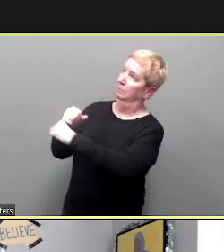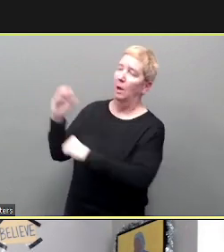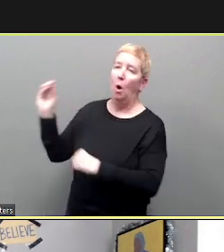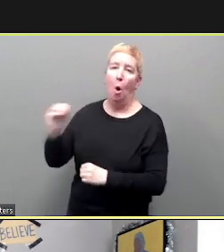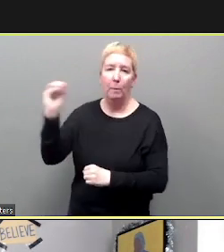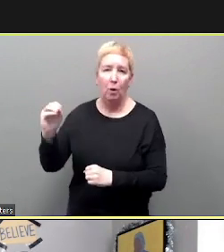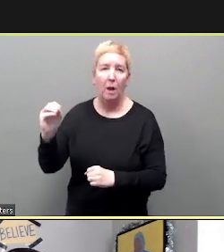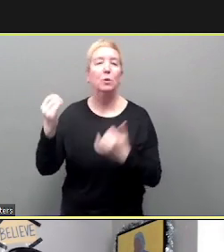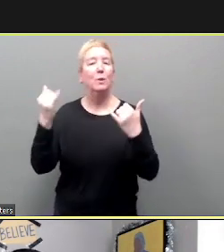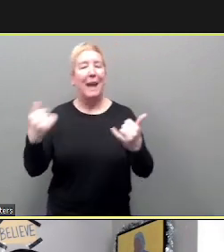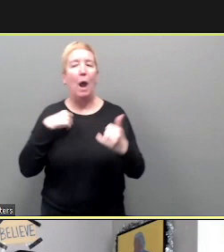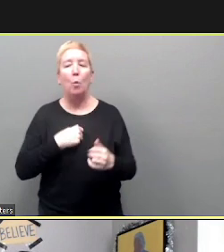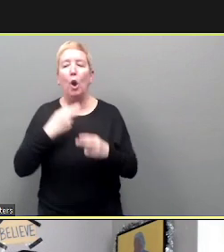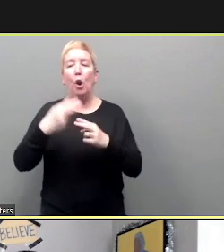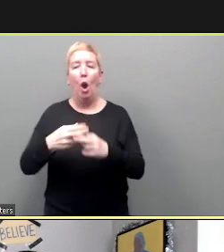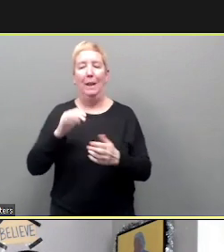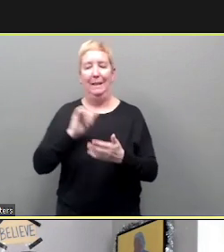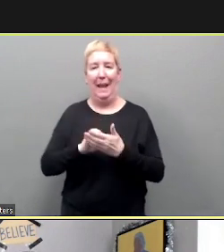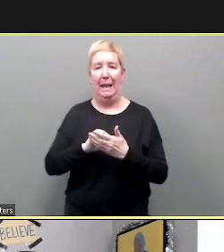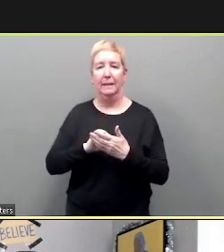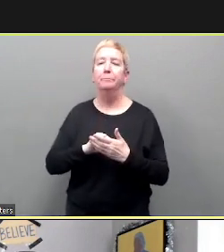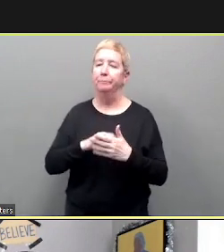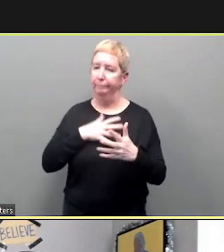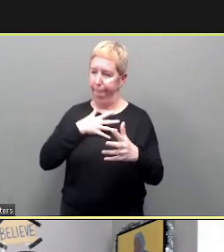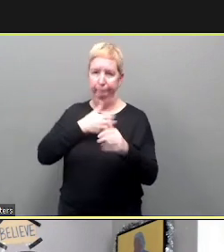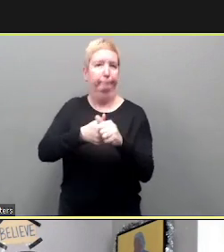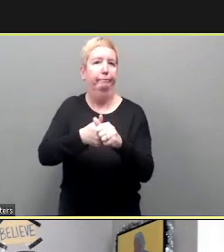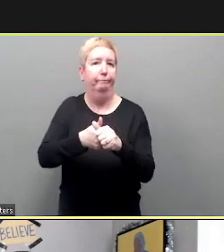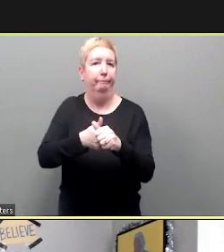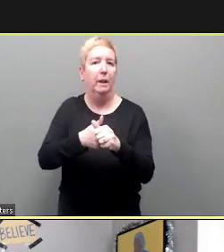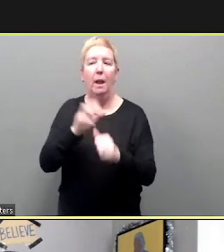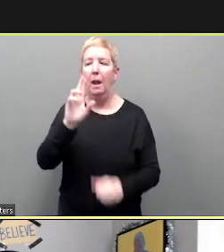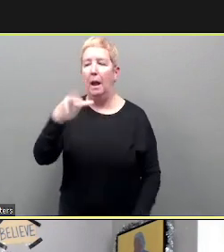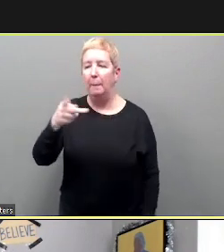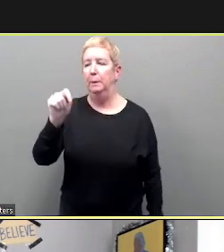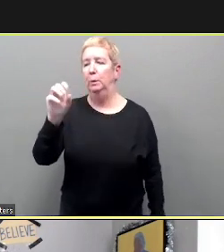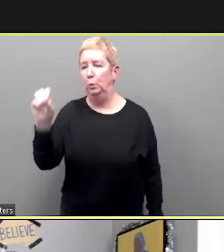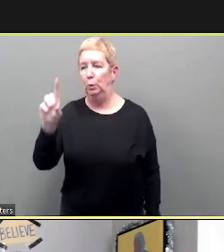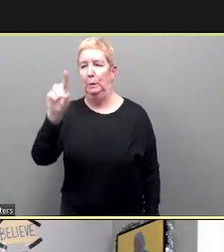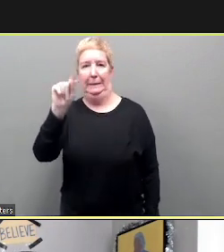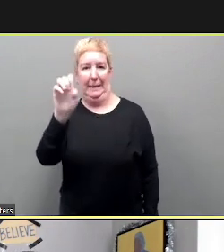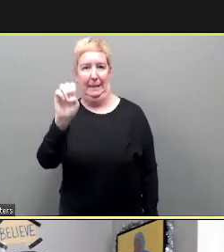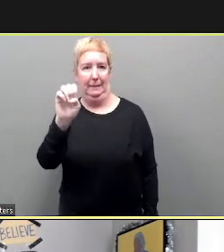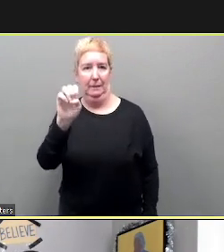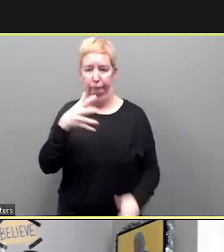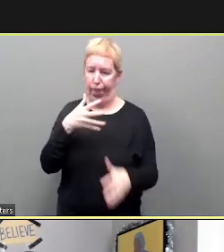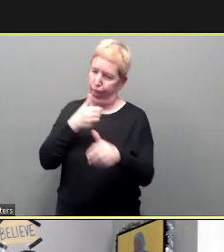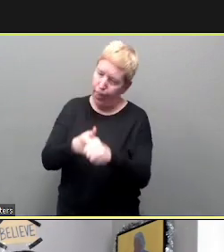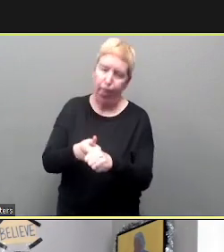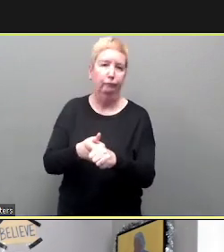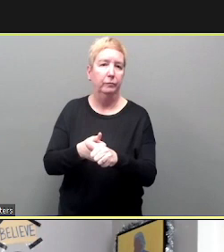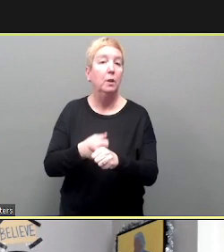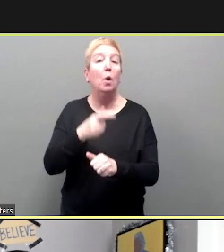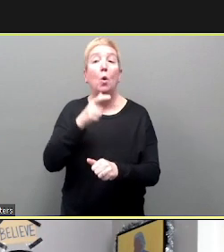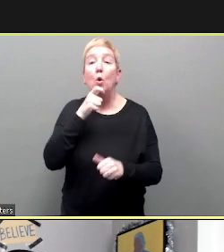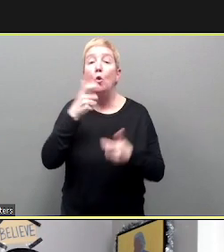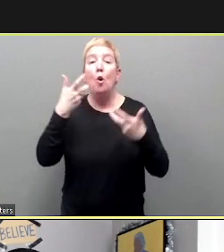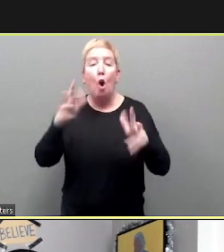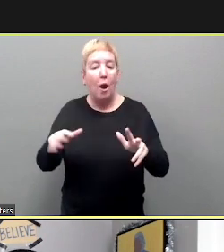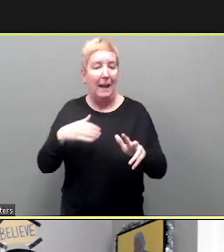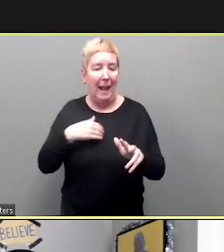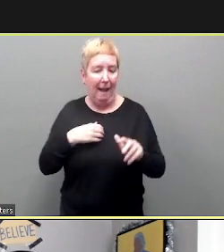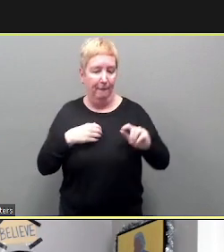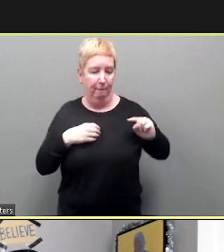to start getting everyone used to that term, because up to date means that those of you who have received a booster when